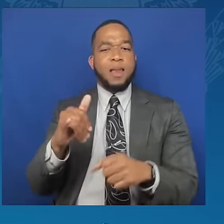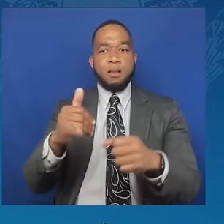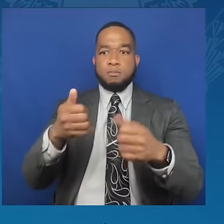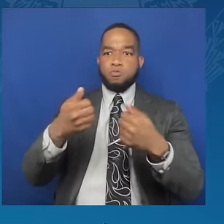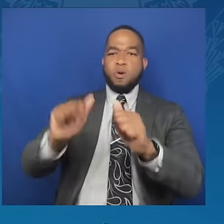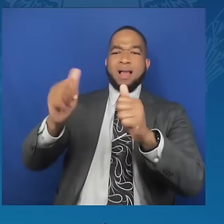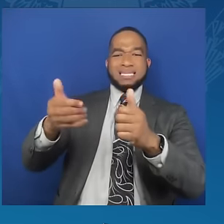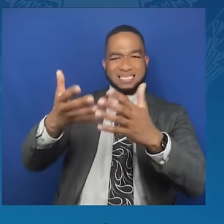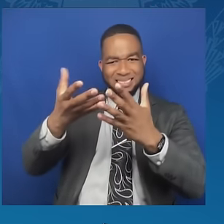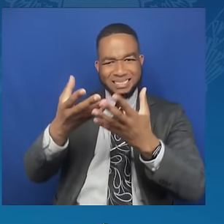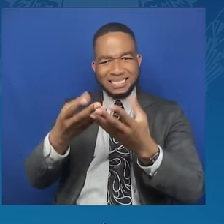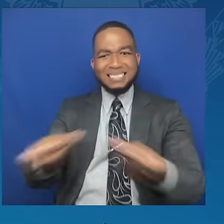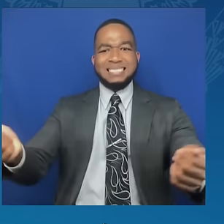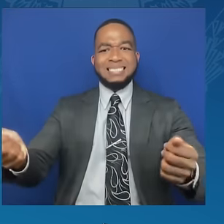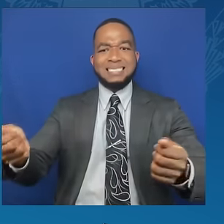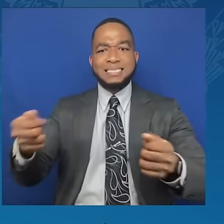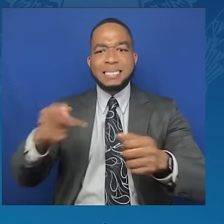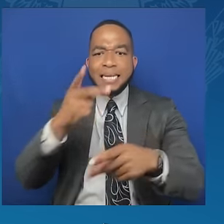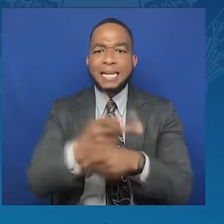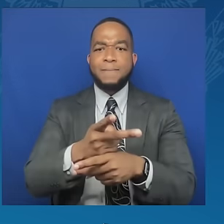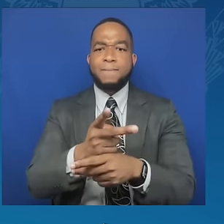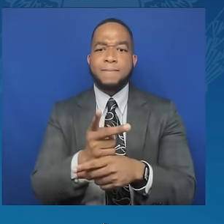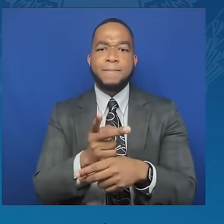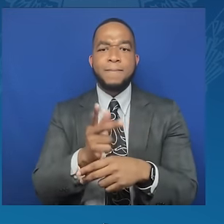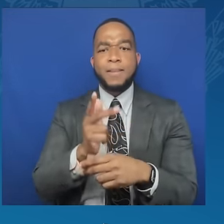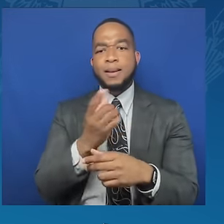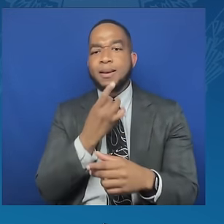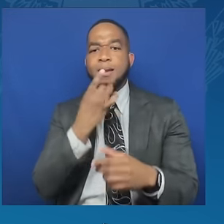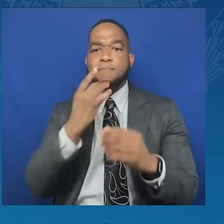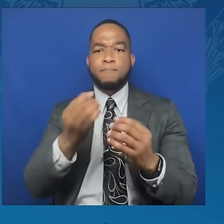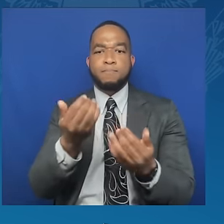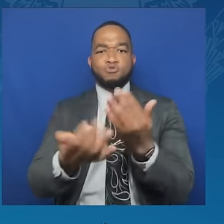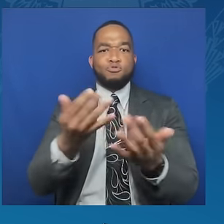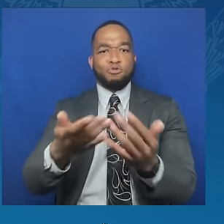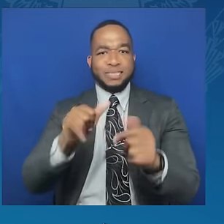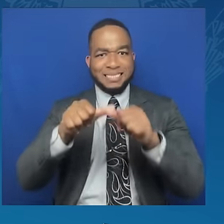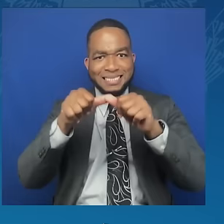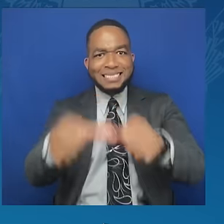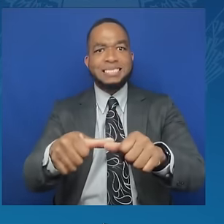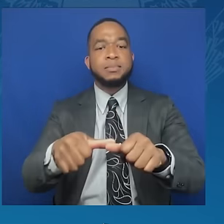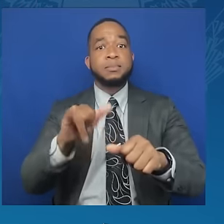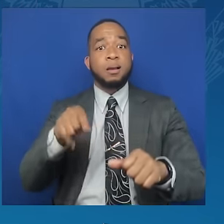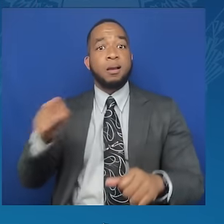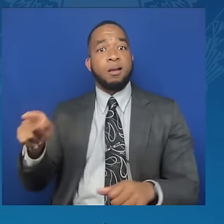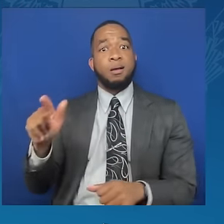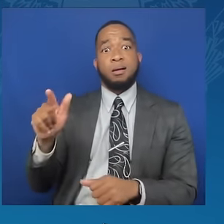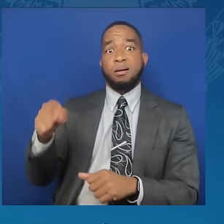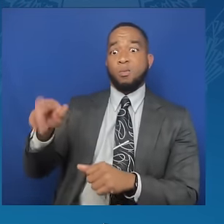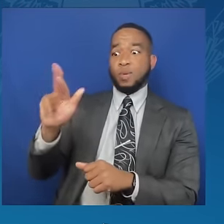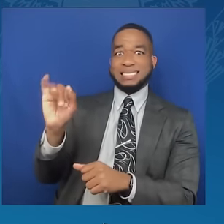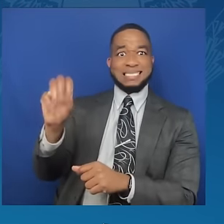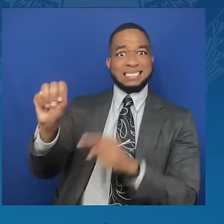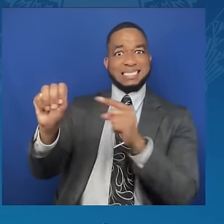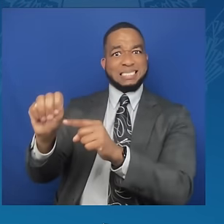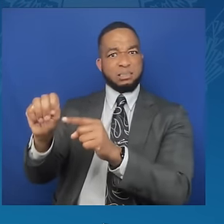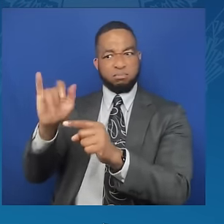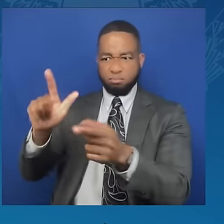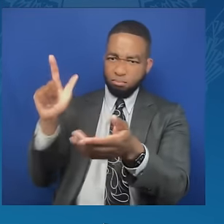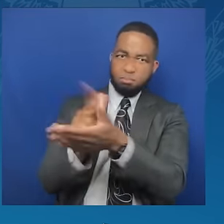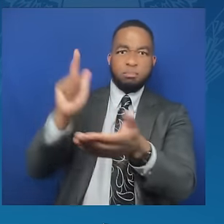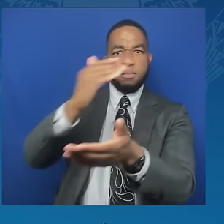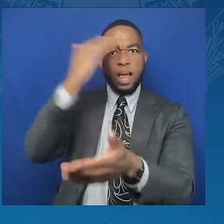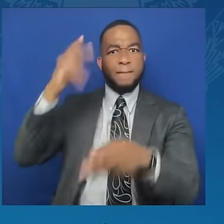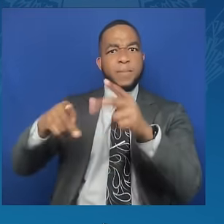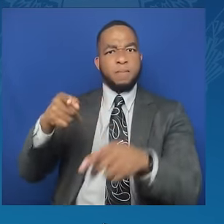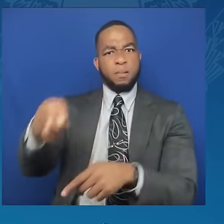embrace racism and revisionist history by banning Black books and African American history. Let us keep that light burning